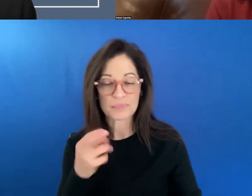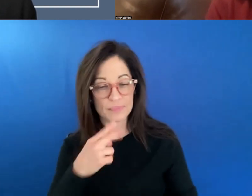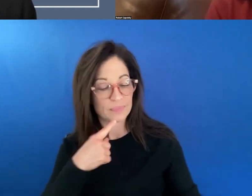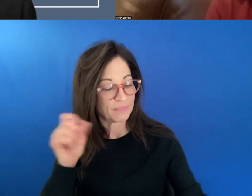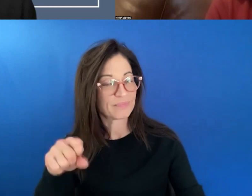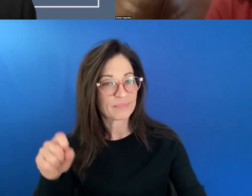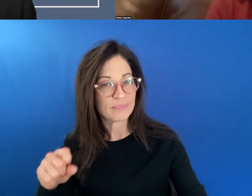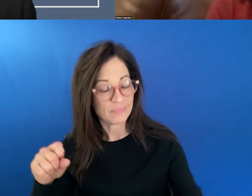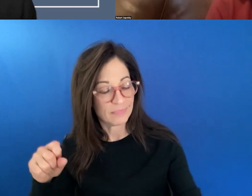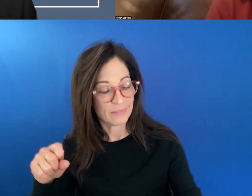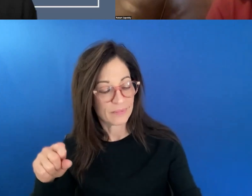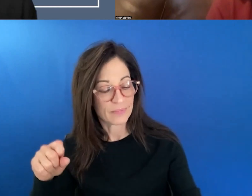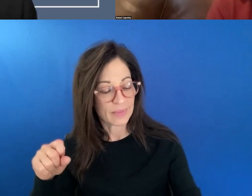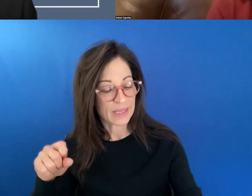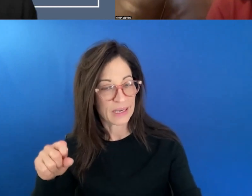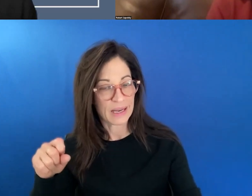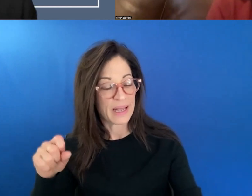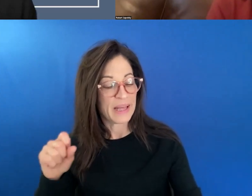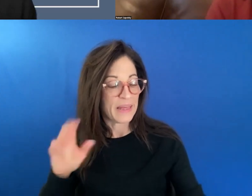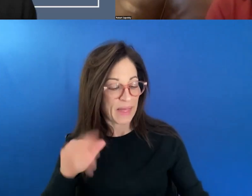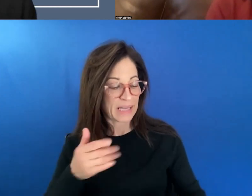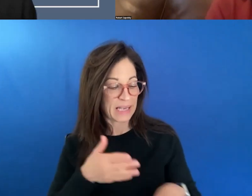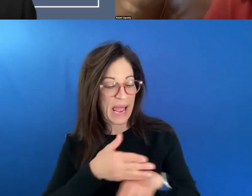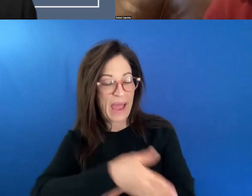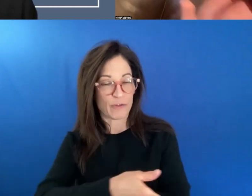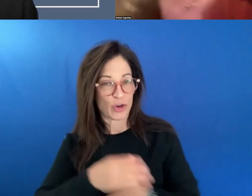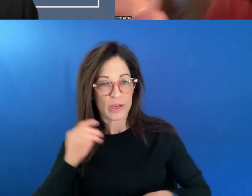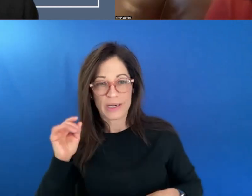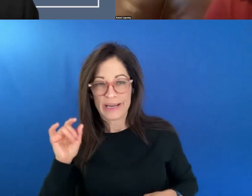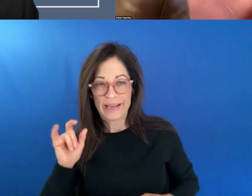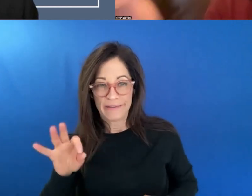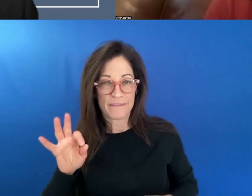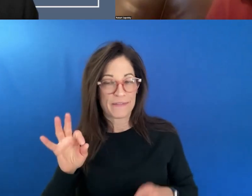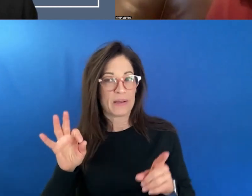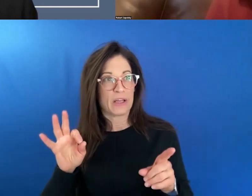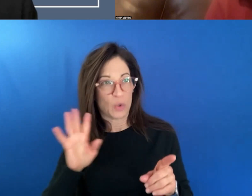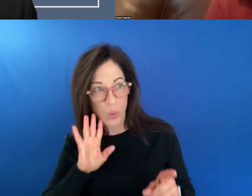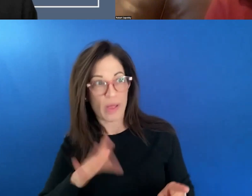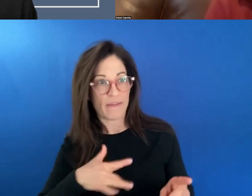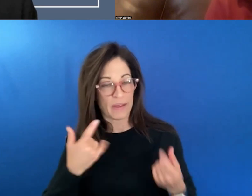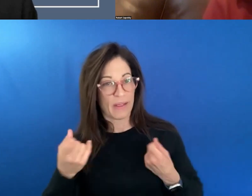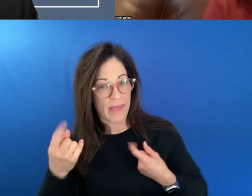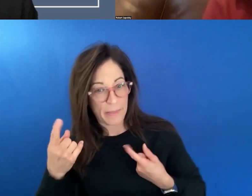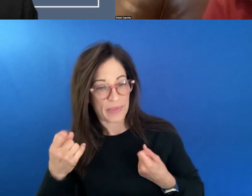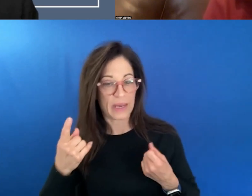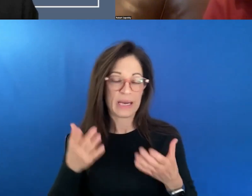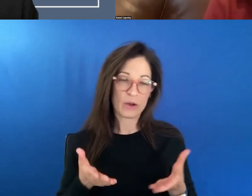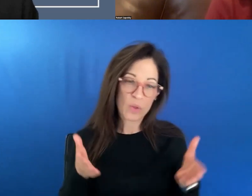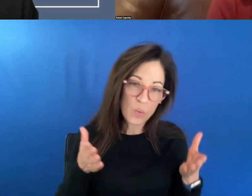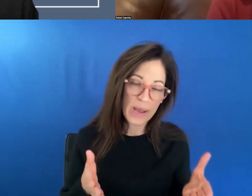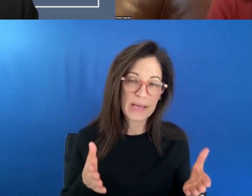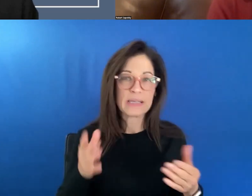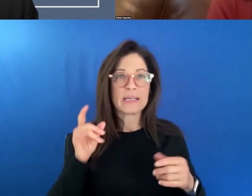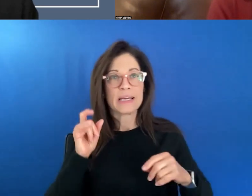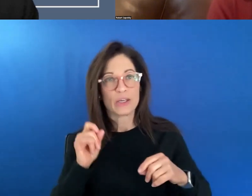next step after whether or not you're going to feel empathy for this person and Here's the ways in which it's more likely if it's a them.